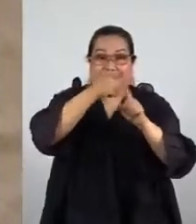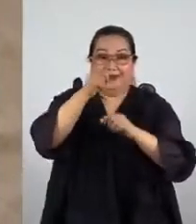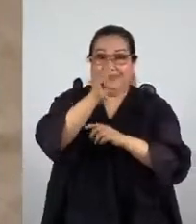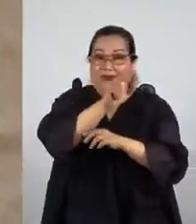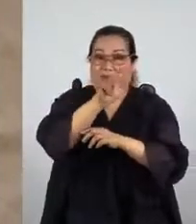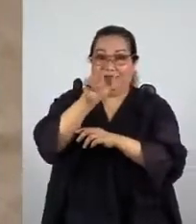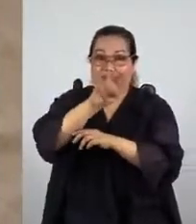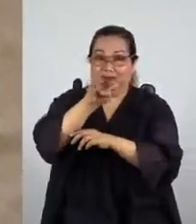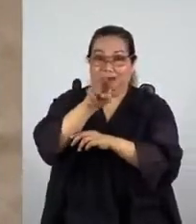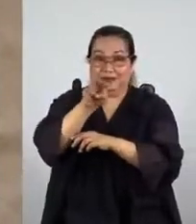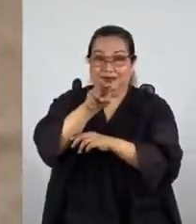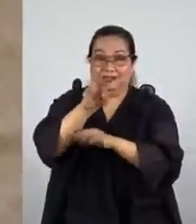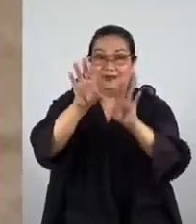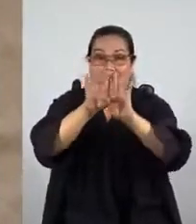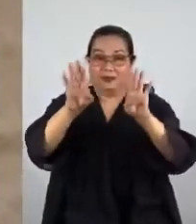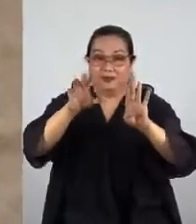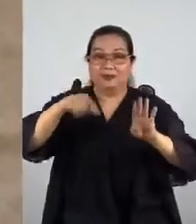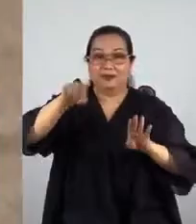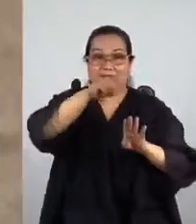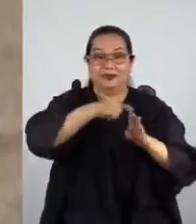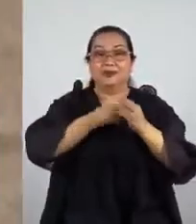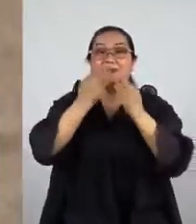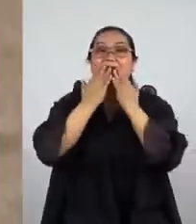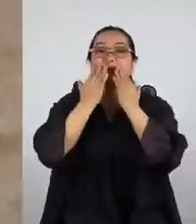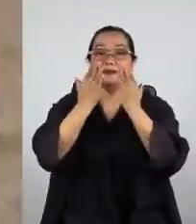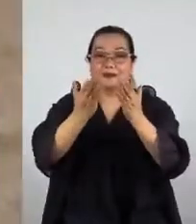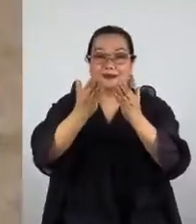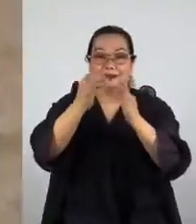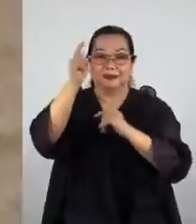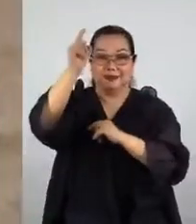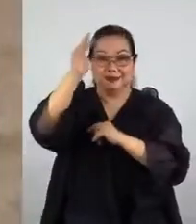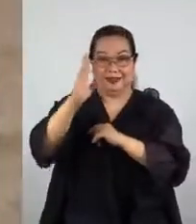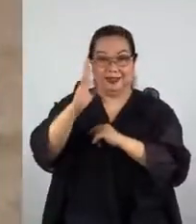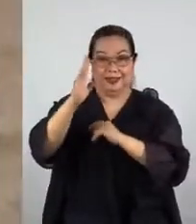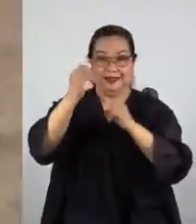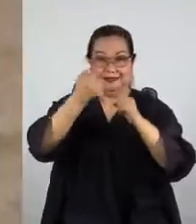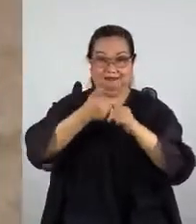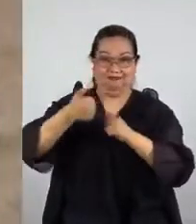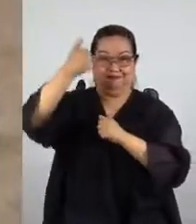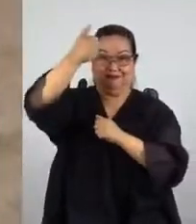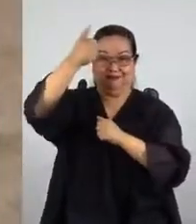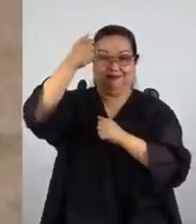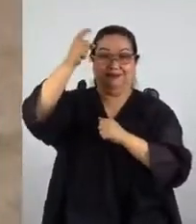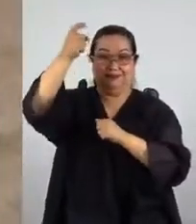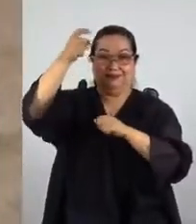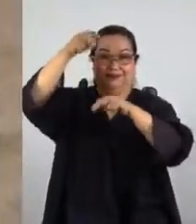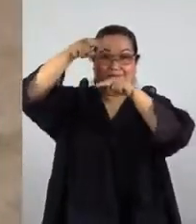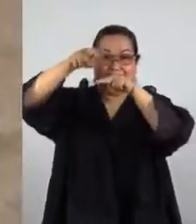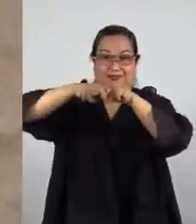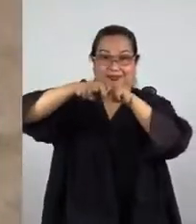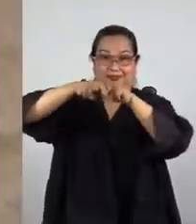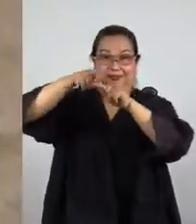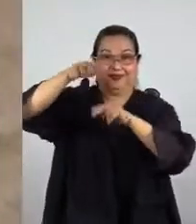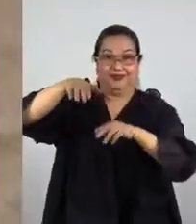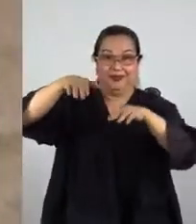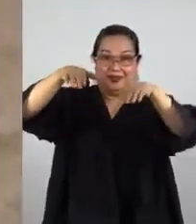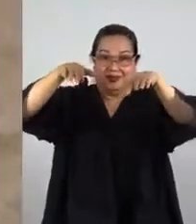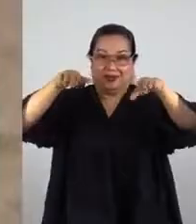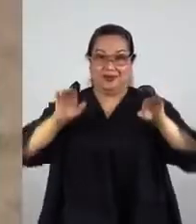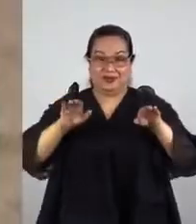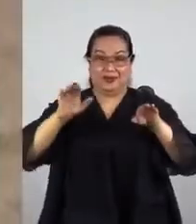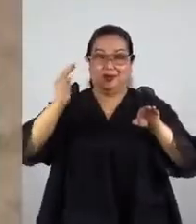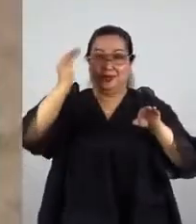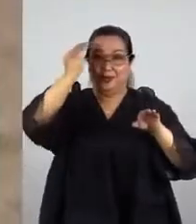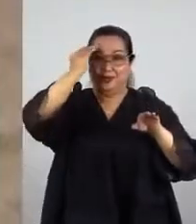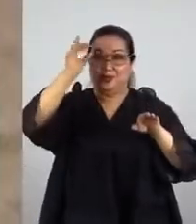opened, we can thank our sovereign Lord. He still sits on the throne. He knows what He